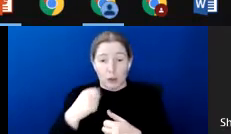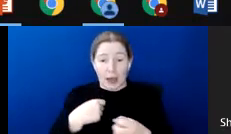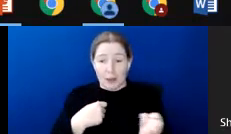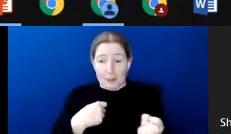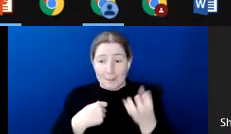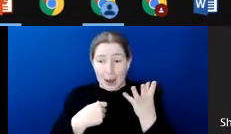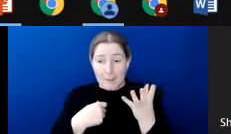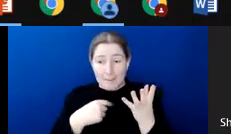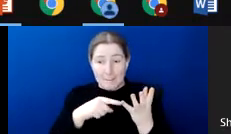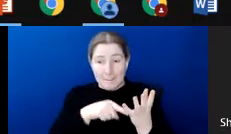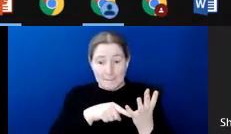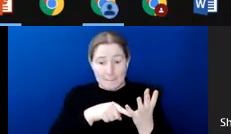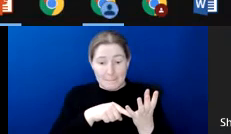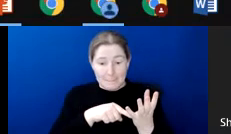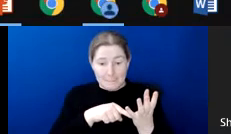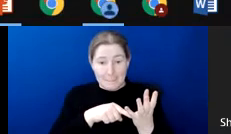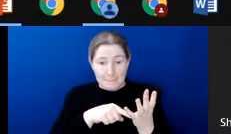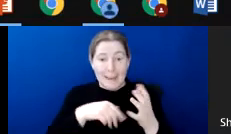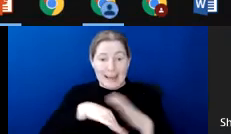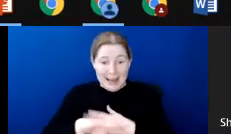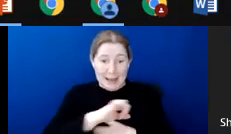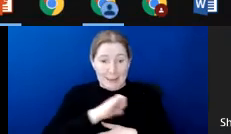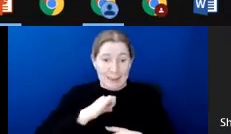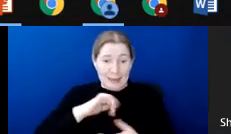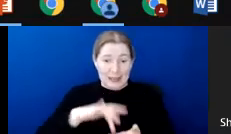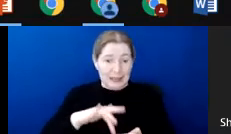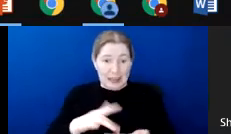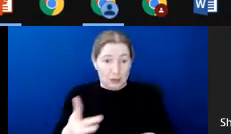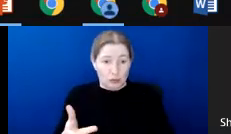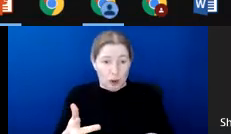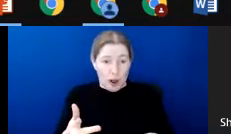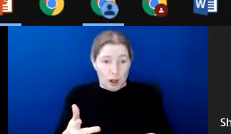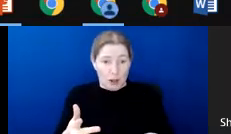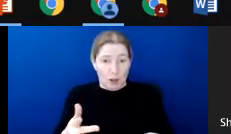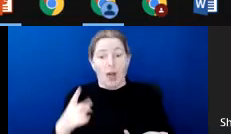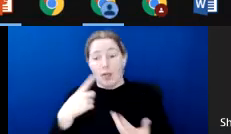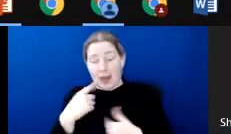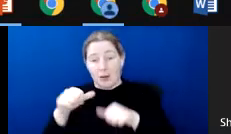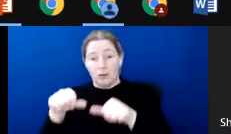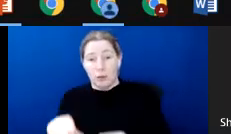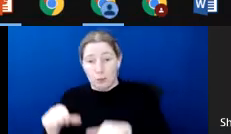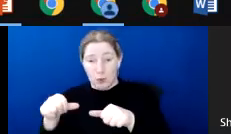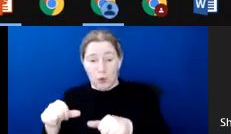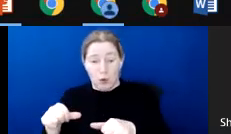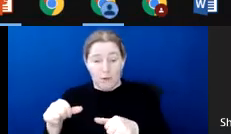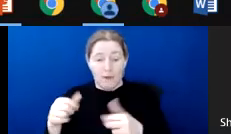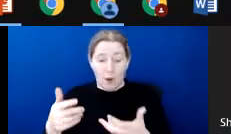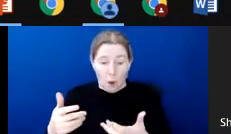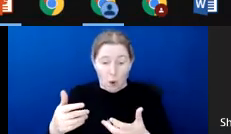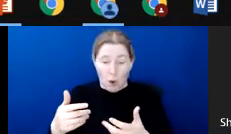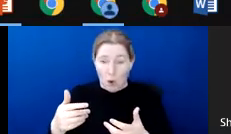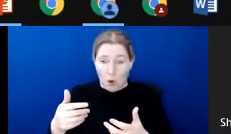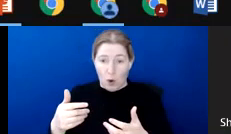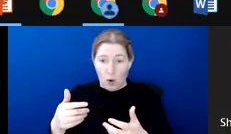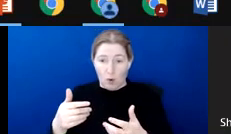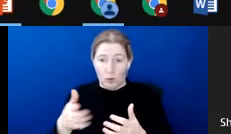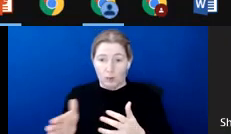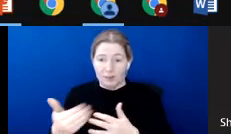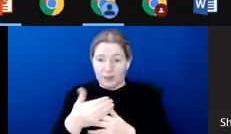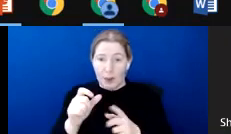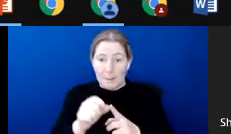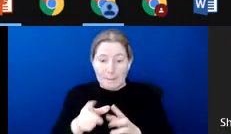you inside Business Central. That it's released, you would simply be able to go into the